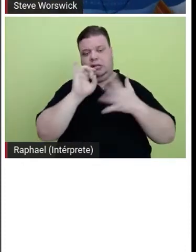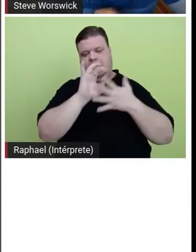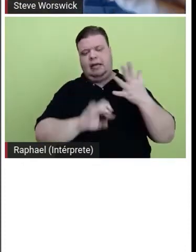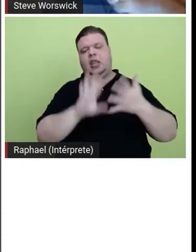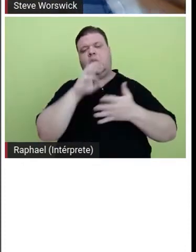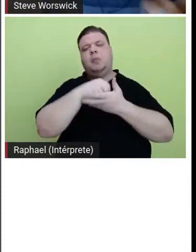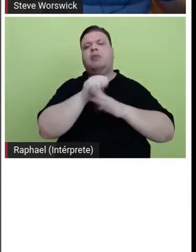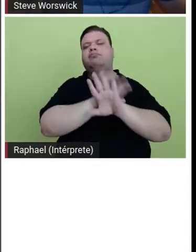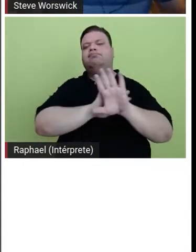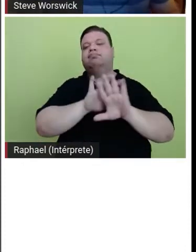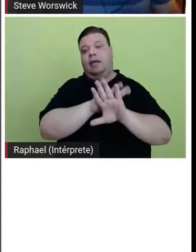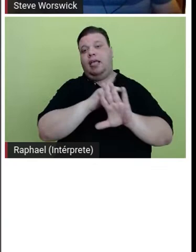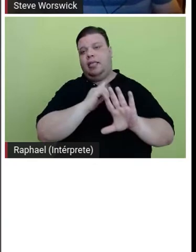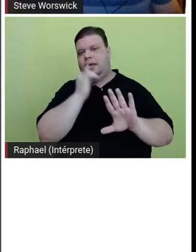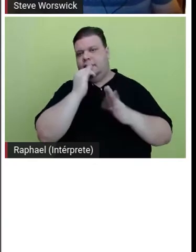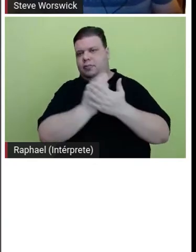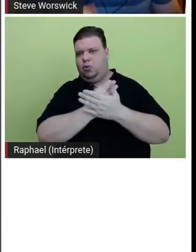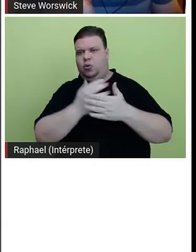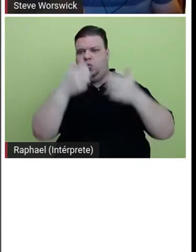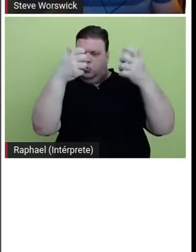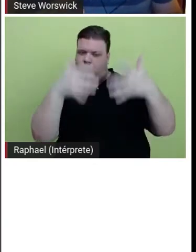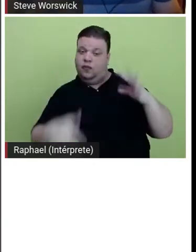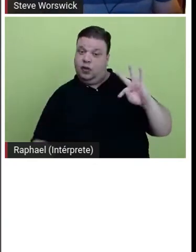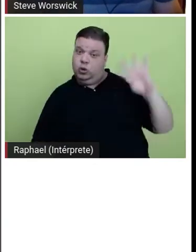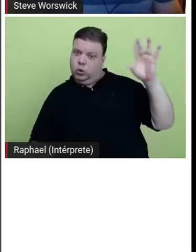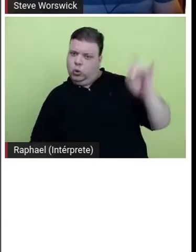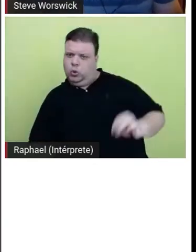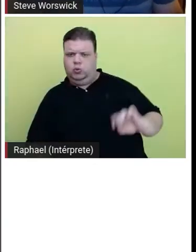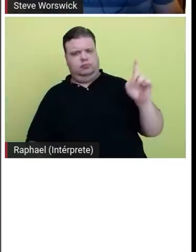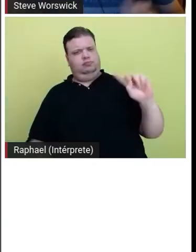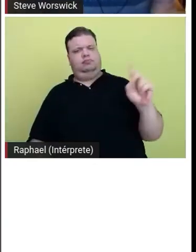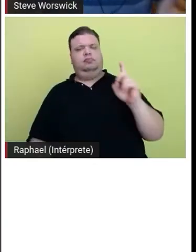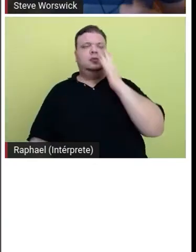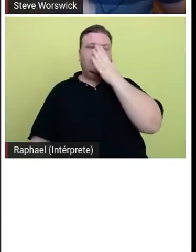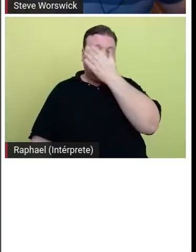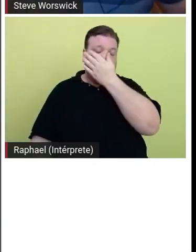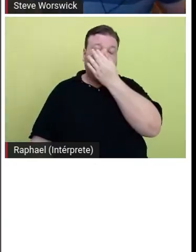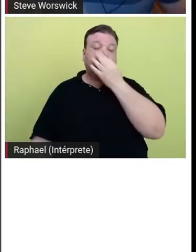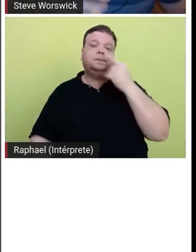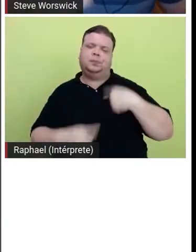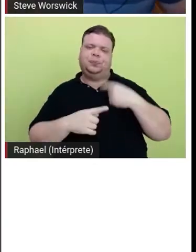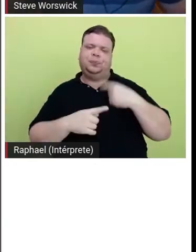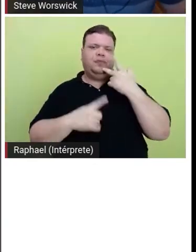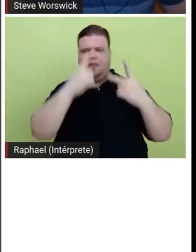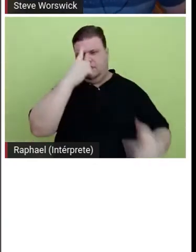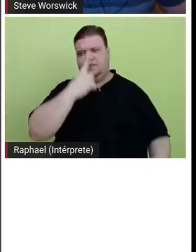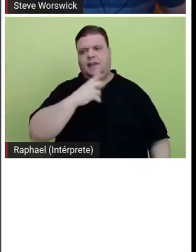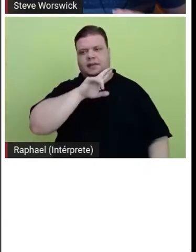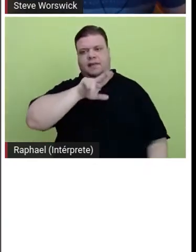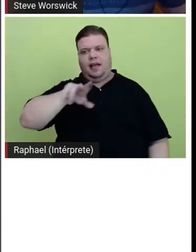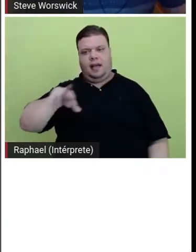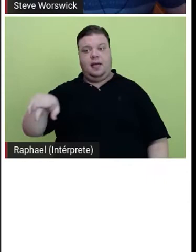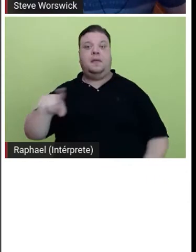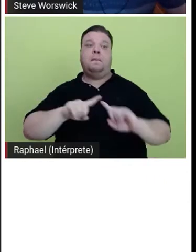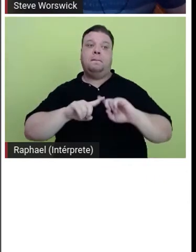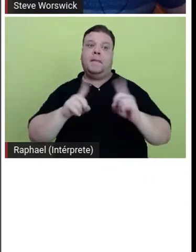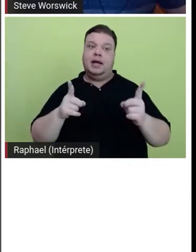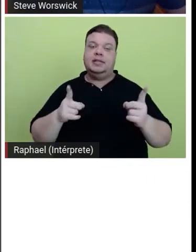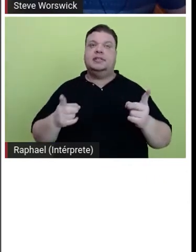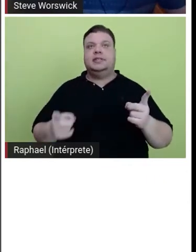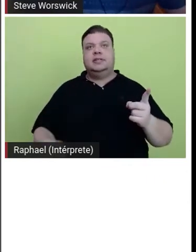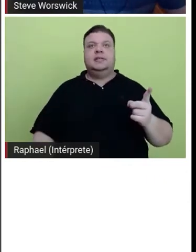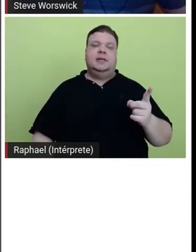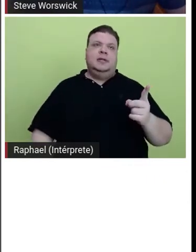What did I use to eat the noodles with? I ate noodles with Janet. That was the person I shared the meal with. All three are